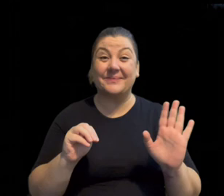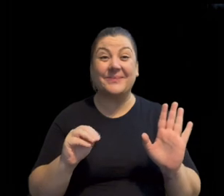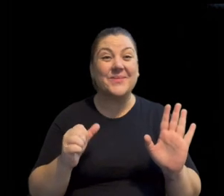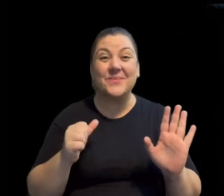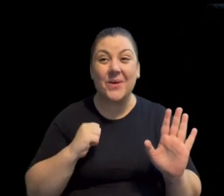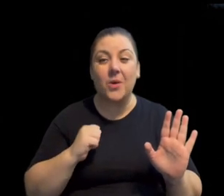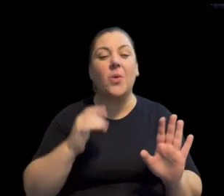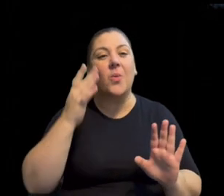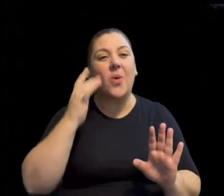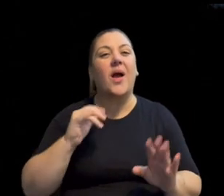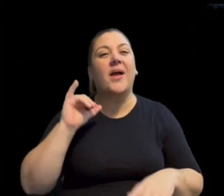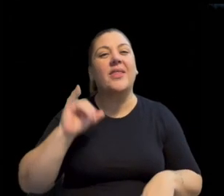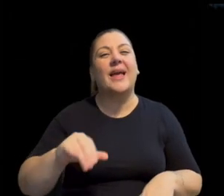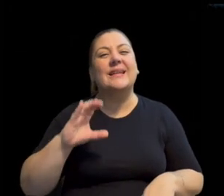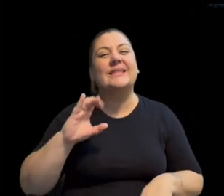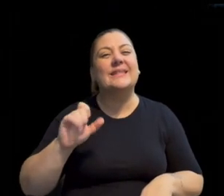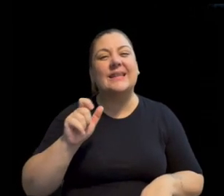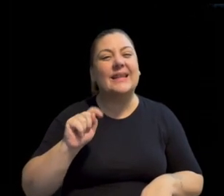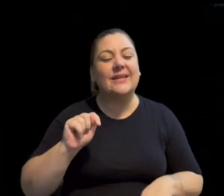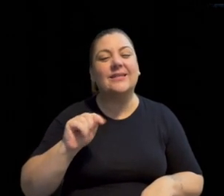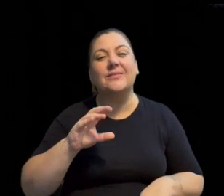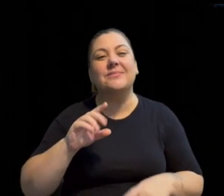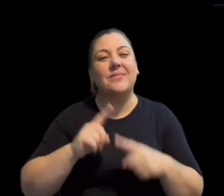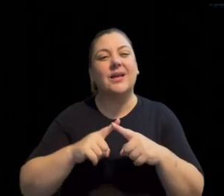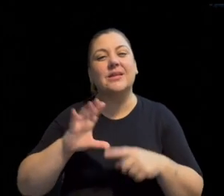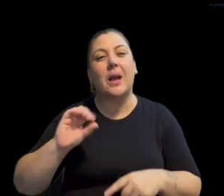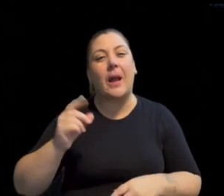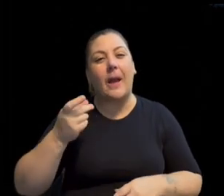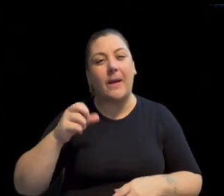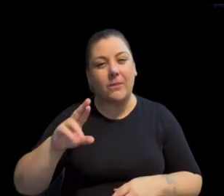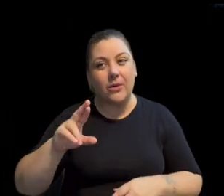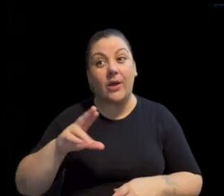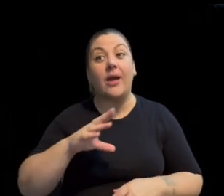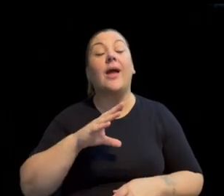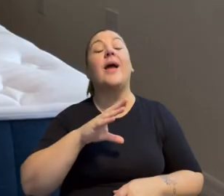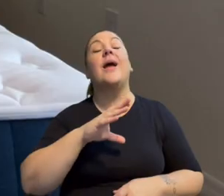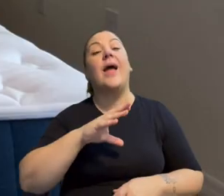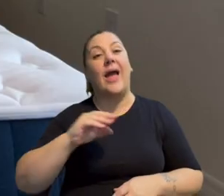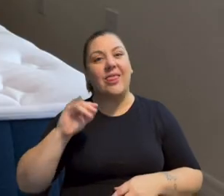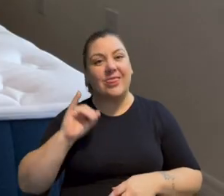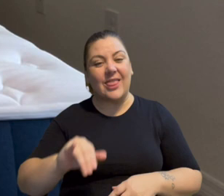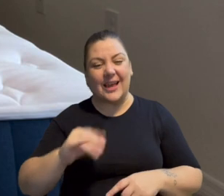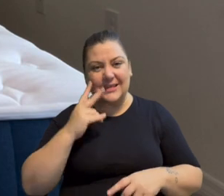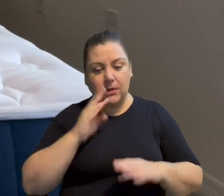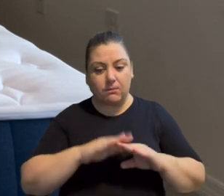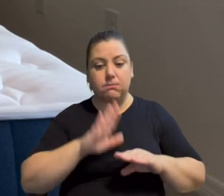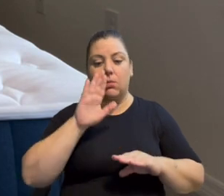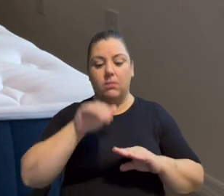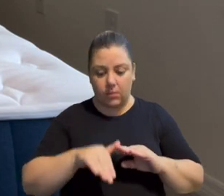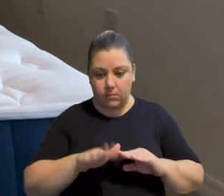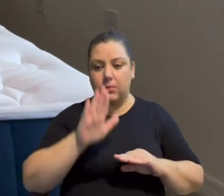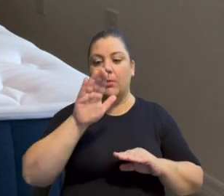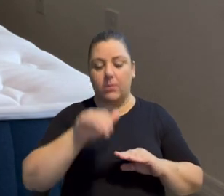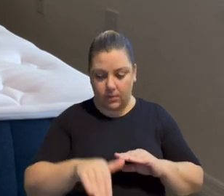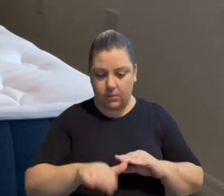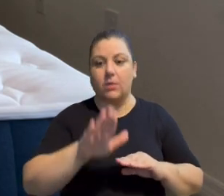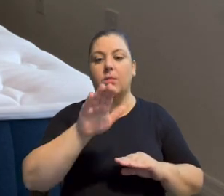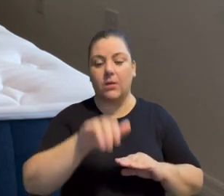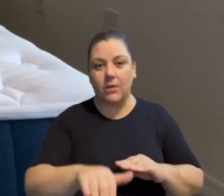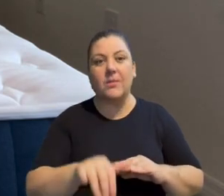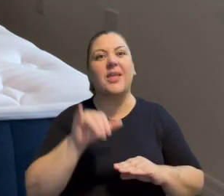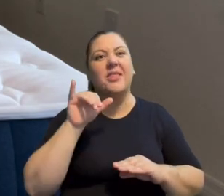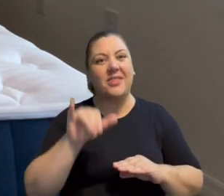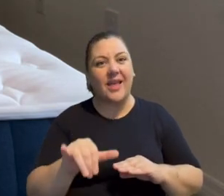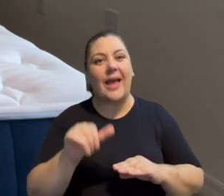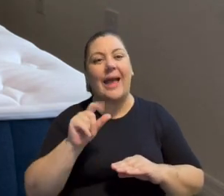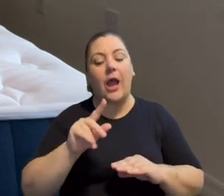use sealant and copper-infused foam, and they also have cutouts in their foam. So all of that works together